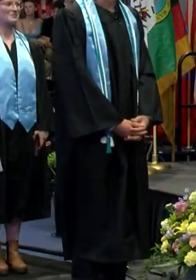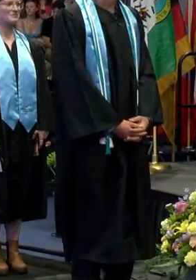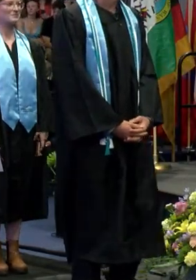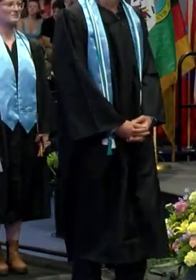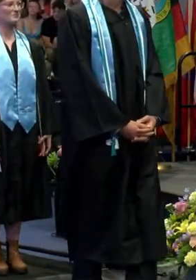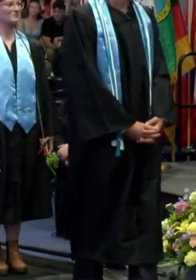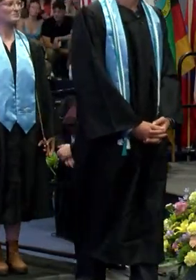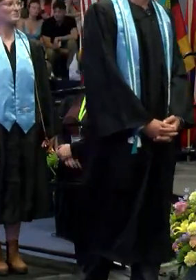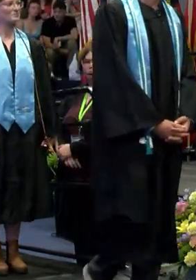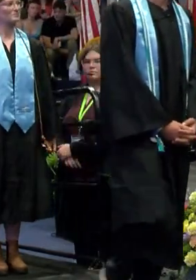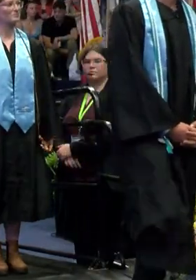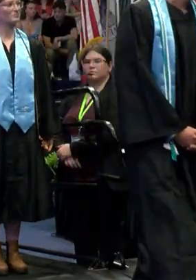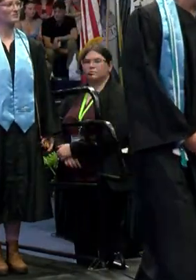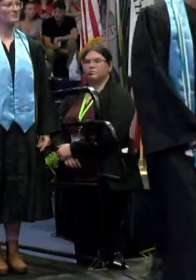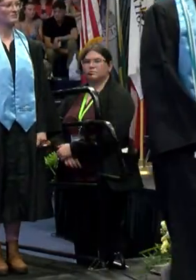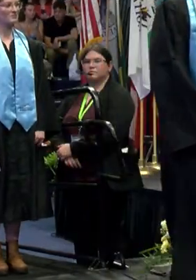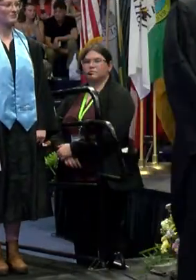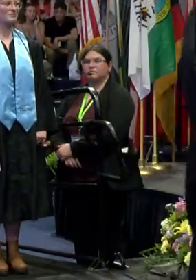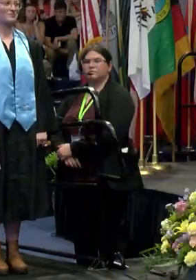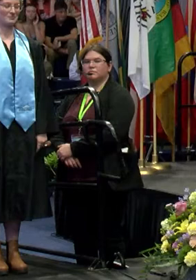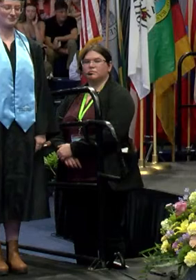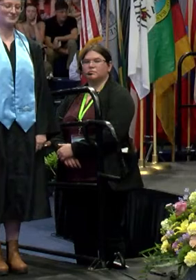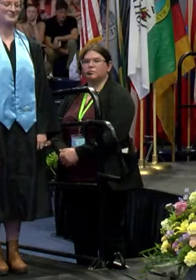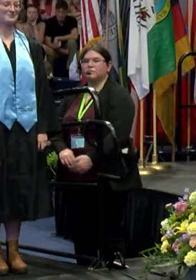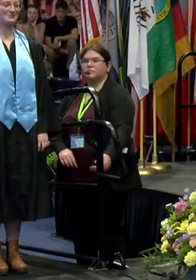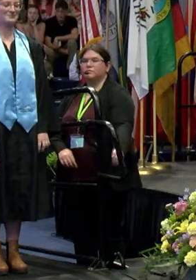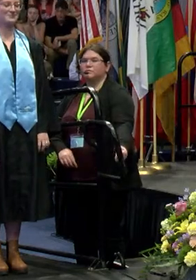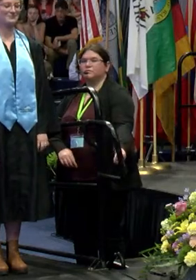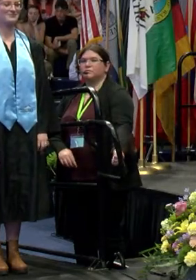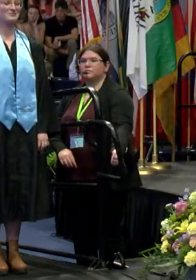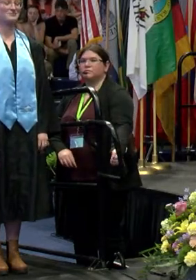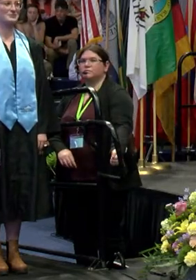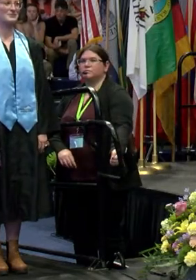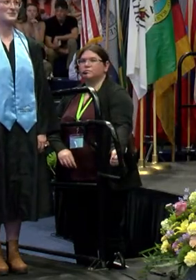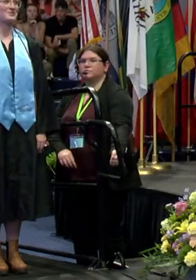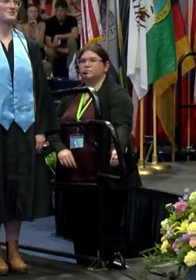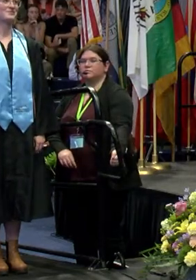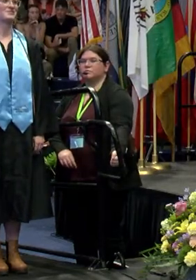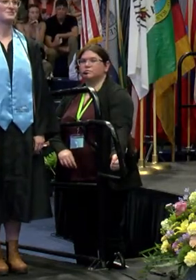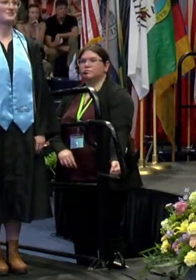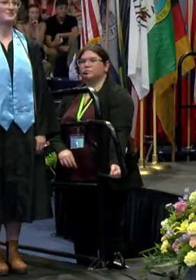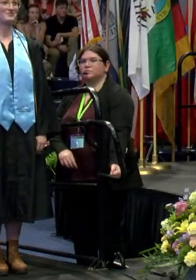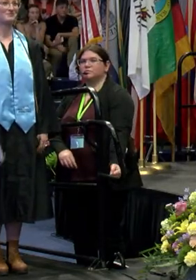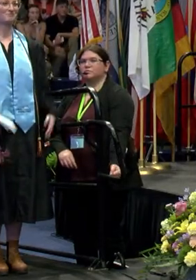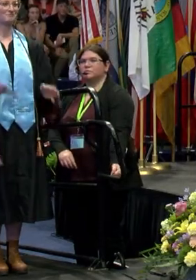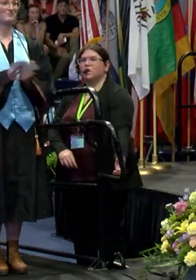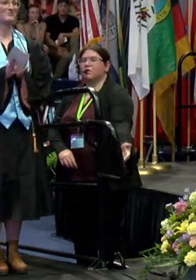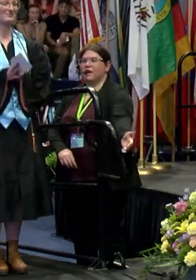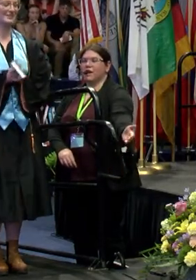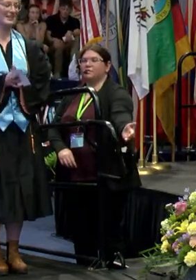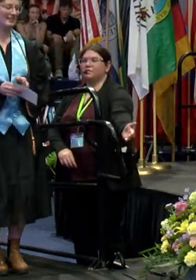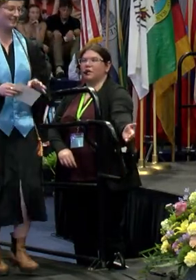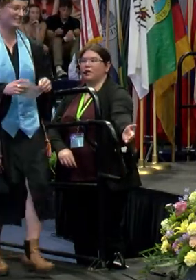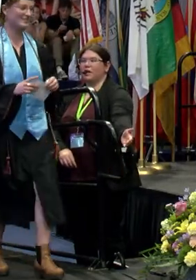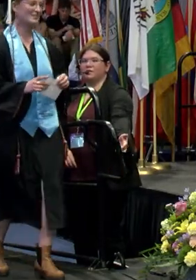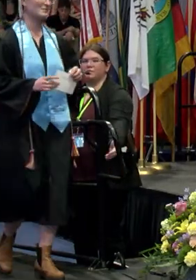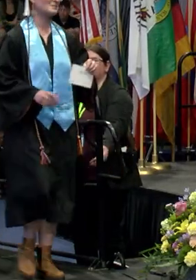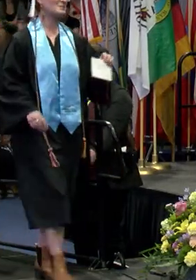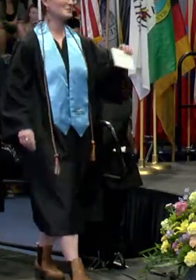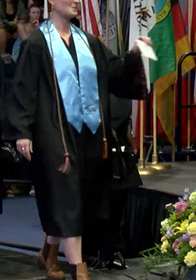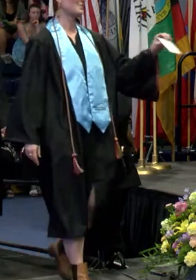Elliot J. Winrobe, magna cum laude, University Honors College, outstanding graduate in sociology.